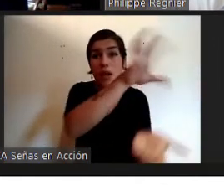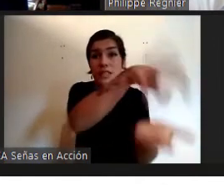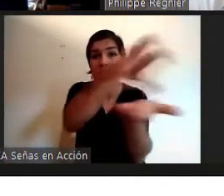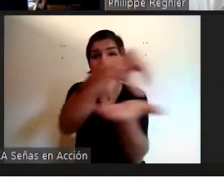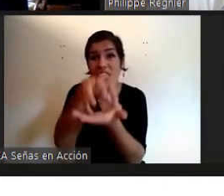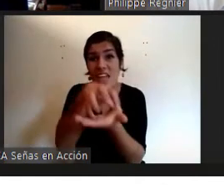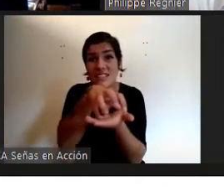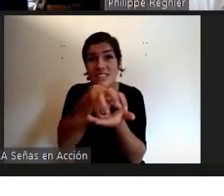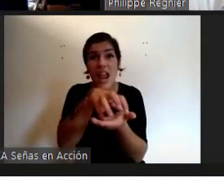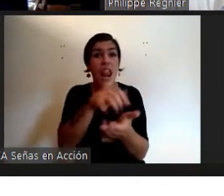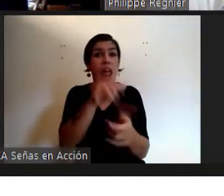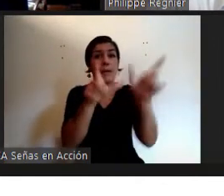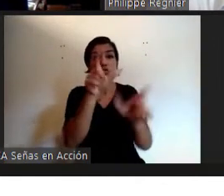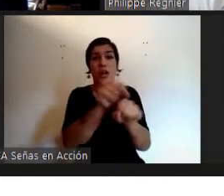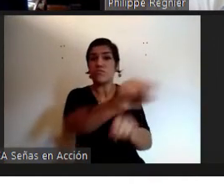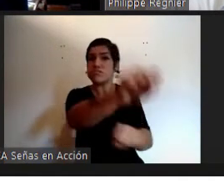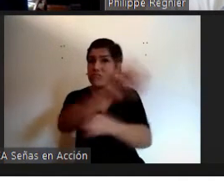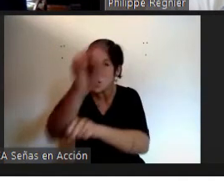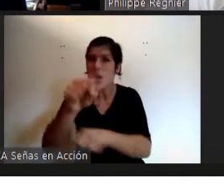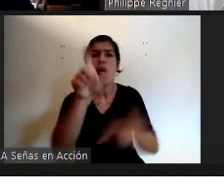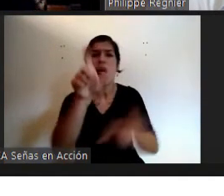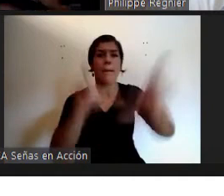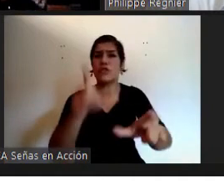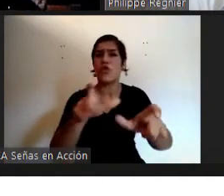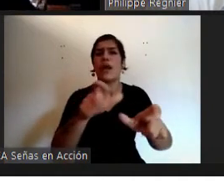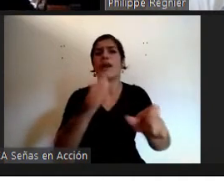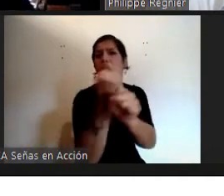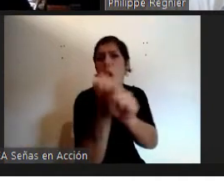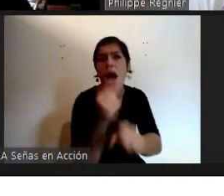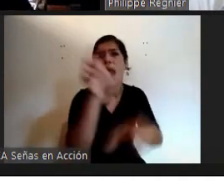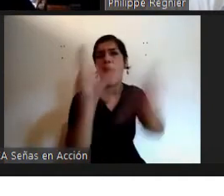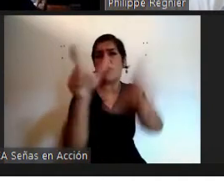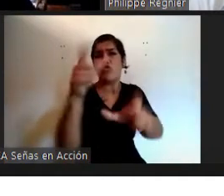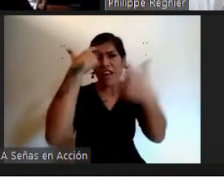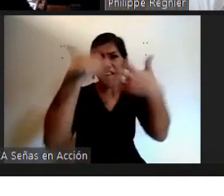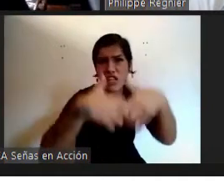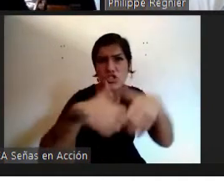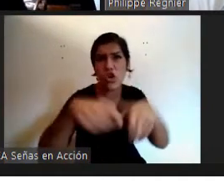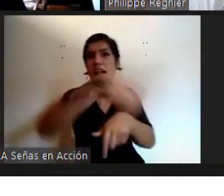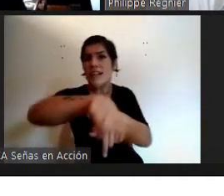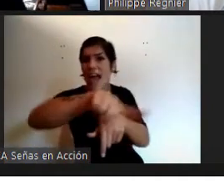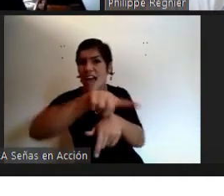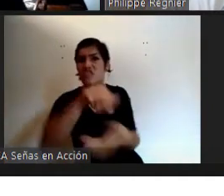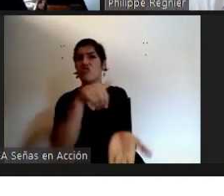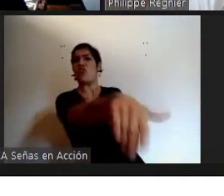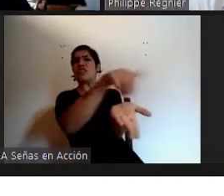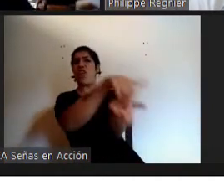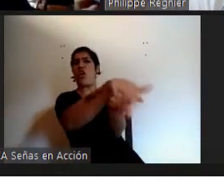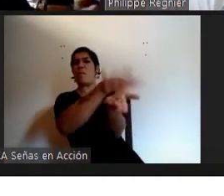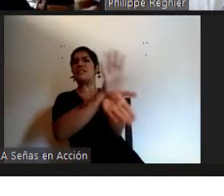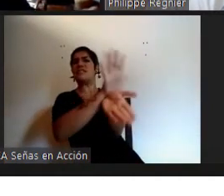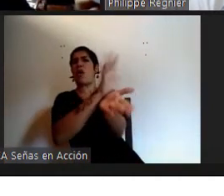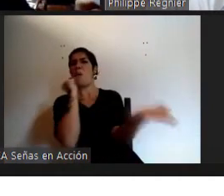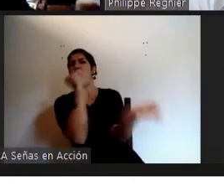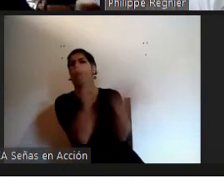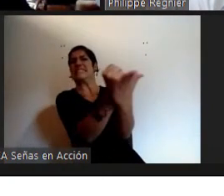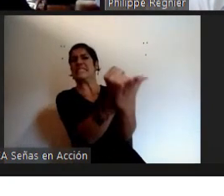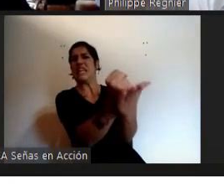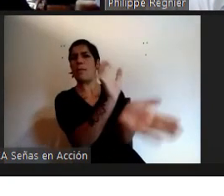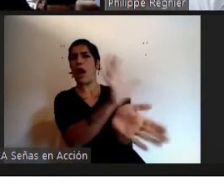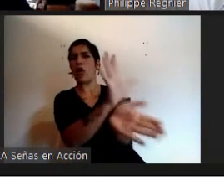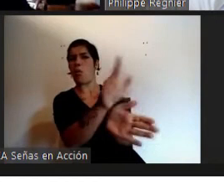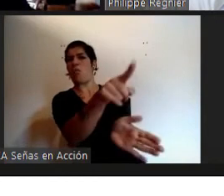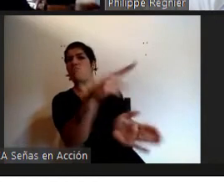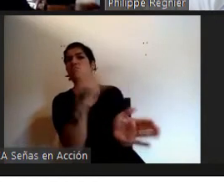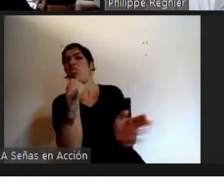as subjects that are not sufficiently tamed, so to speak. So one of the problems we have